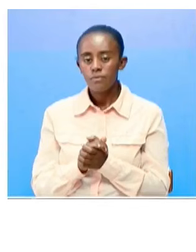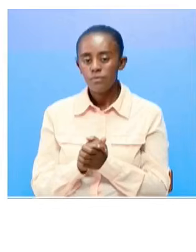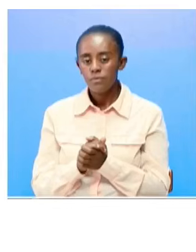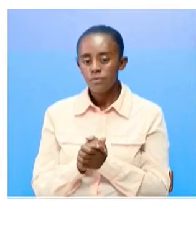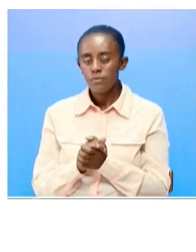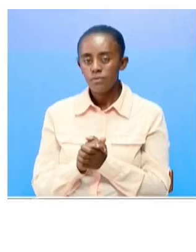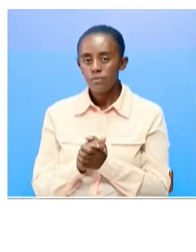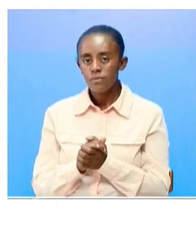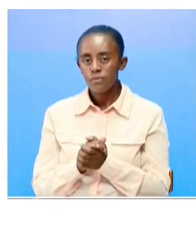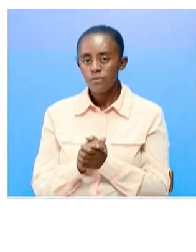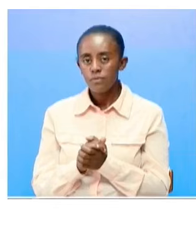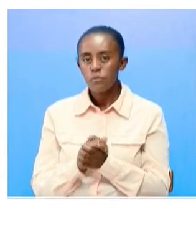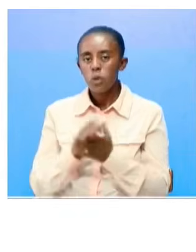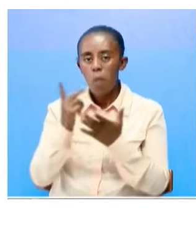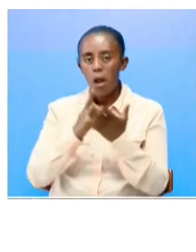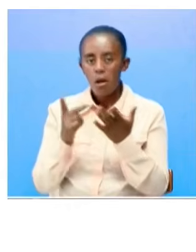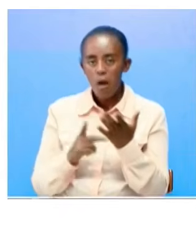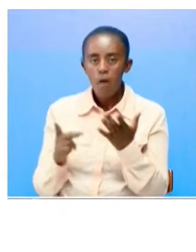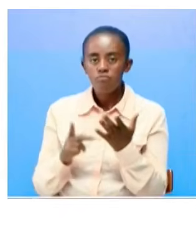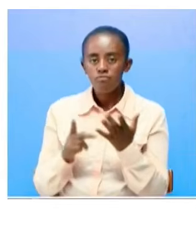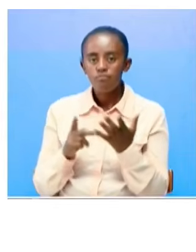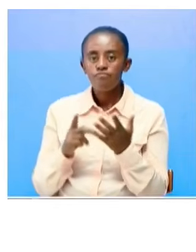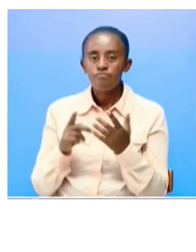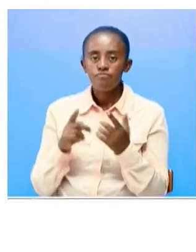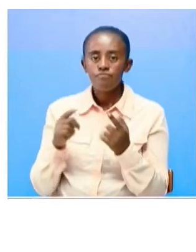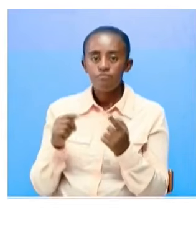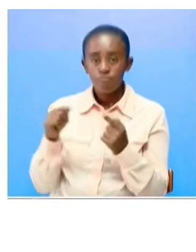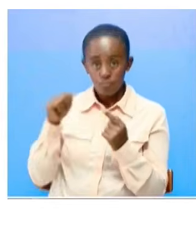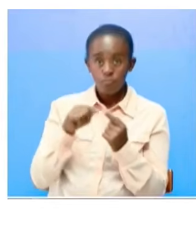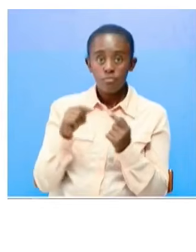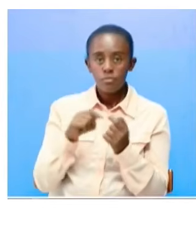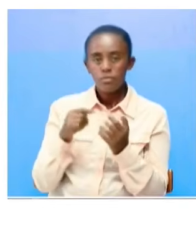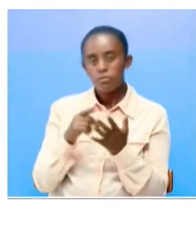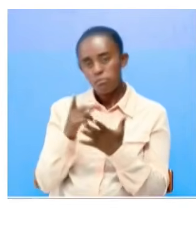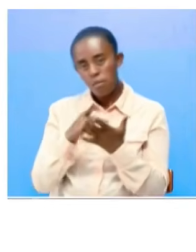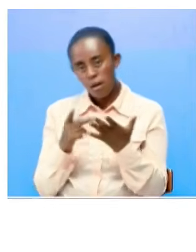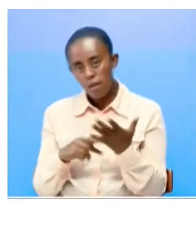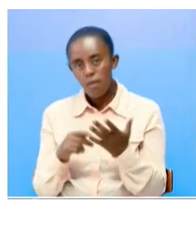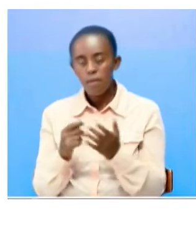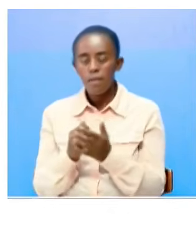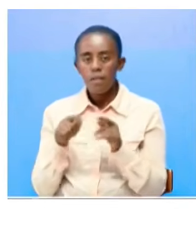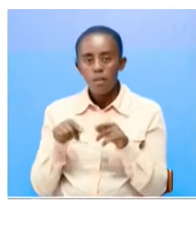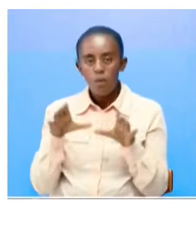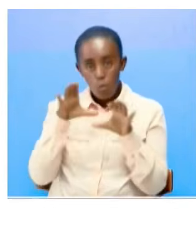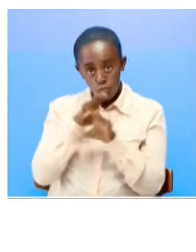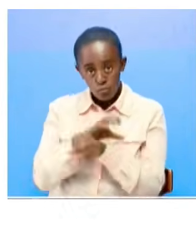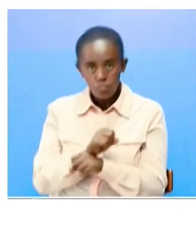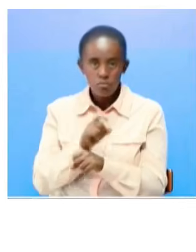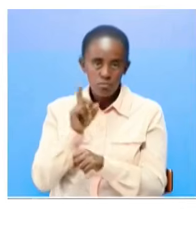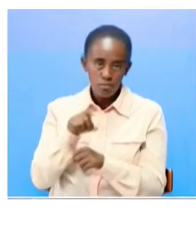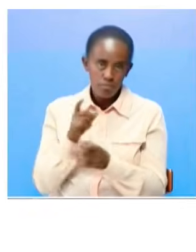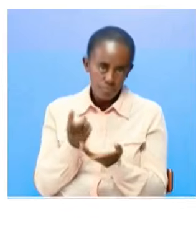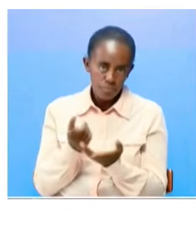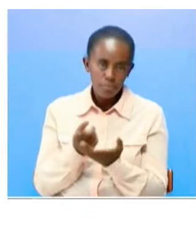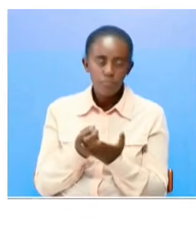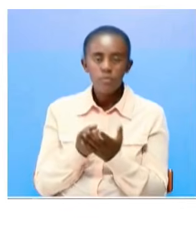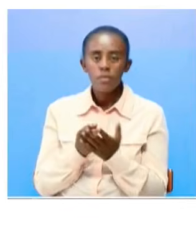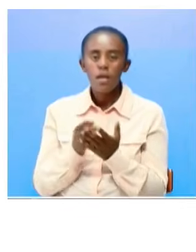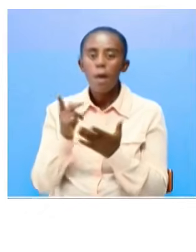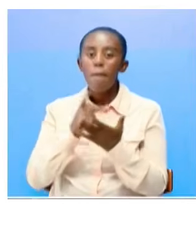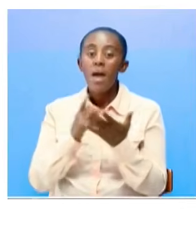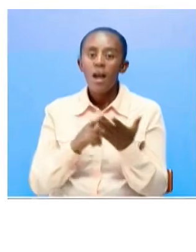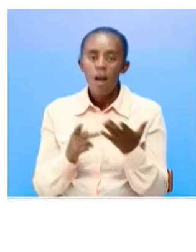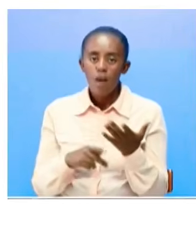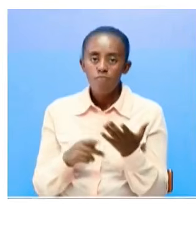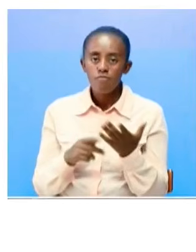the paragraph, let's say paragraph because we didn't get the time to finish all about hair. According to the